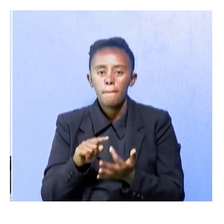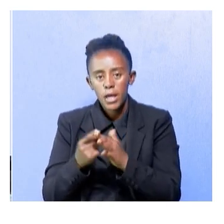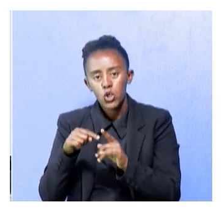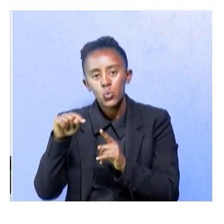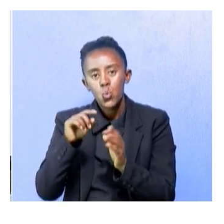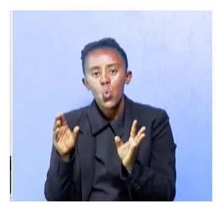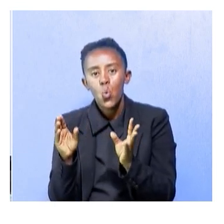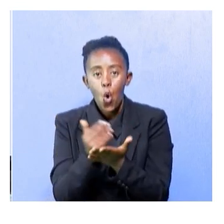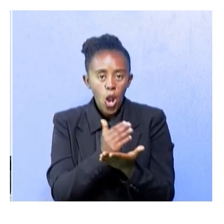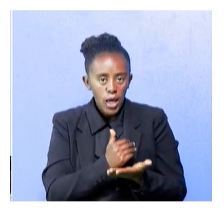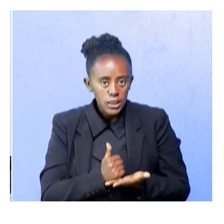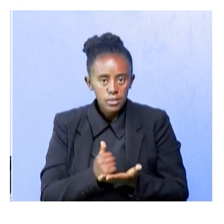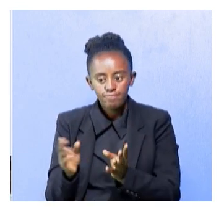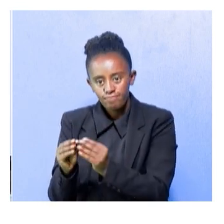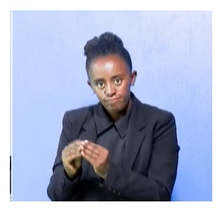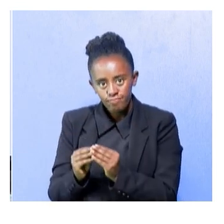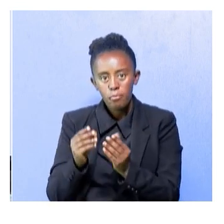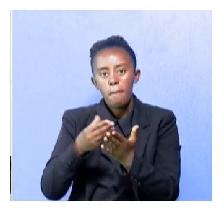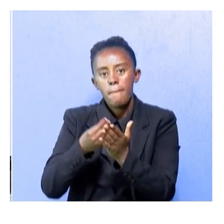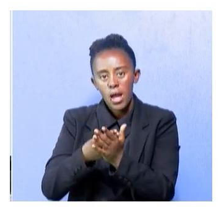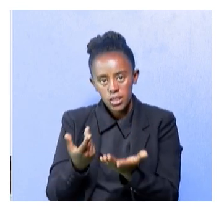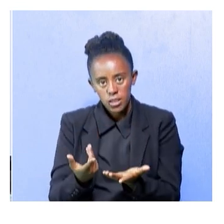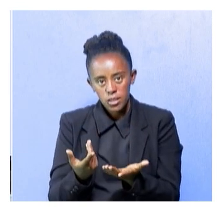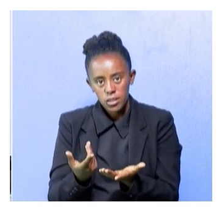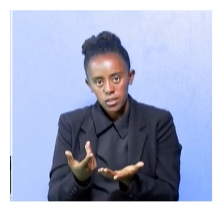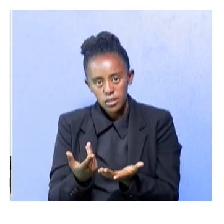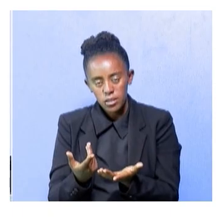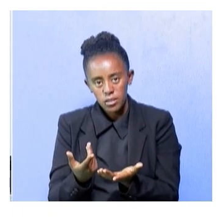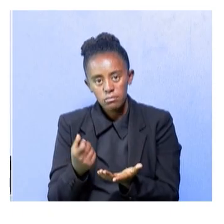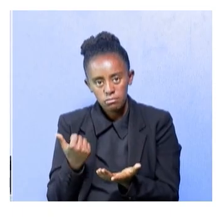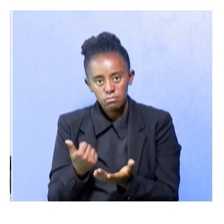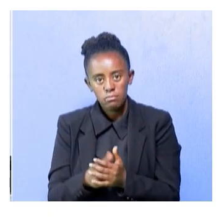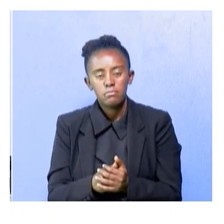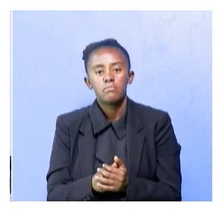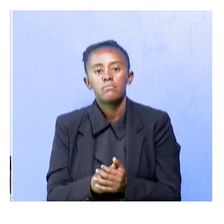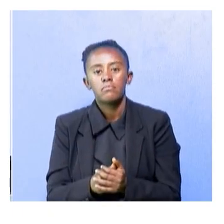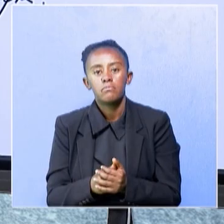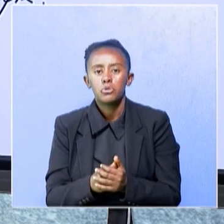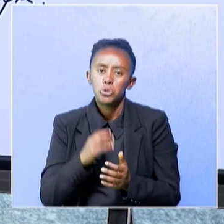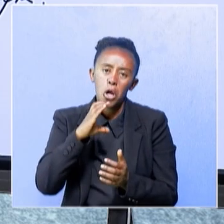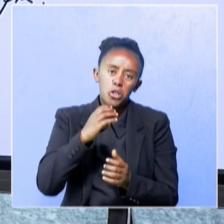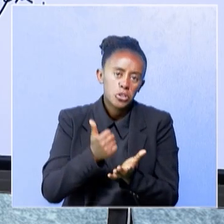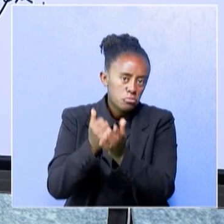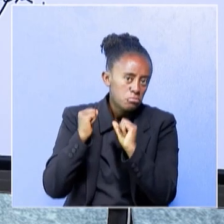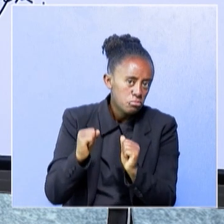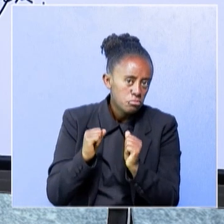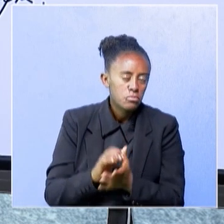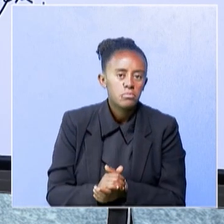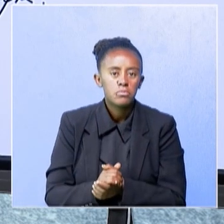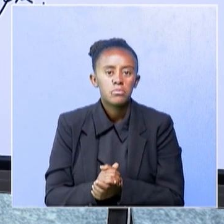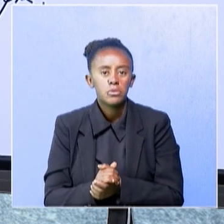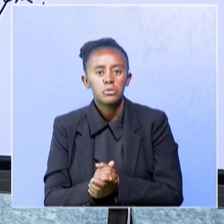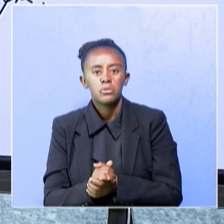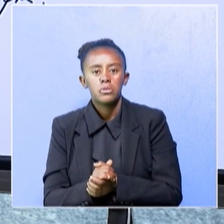collect money. Want it to be the charity? Of course. It's also possible. Of course, it's